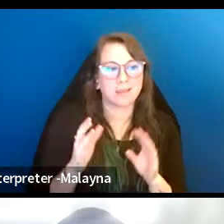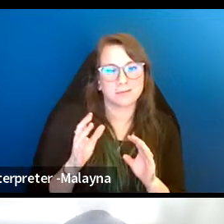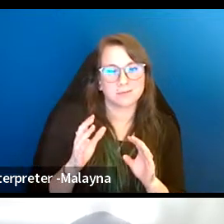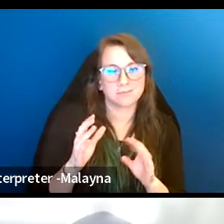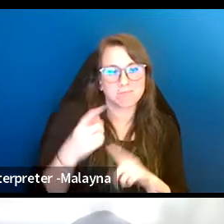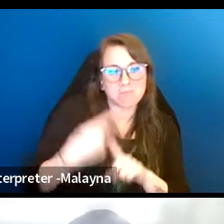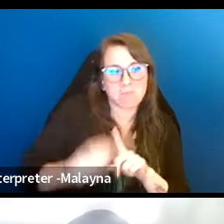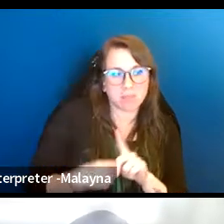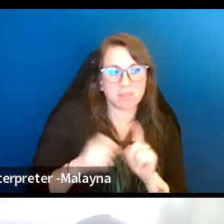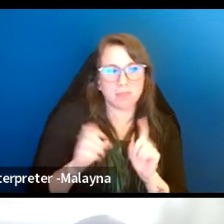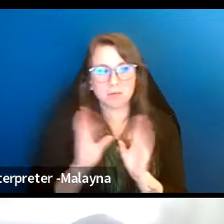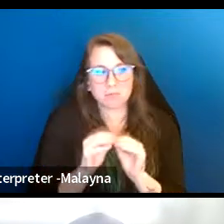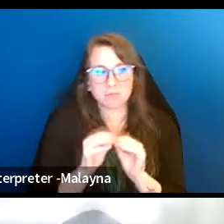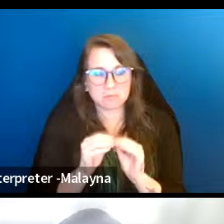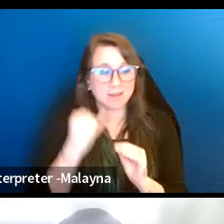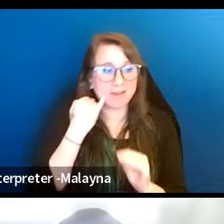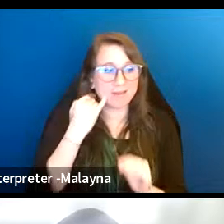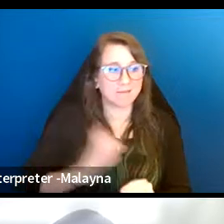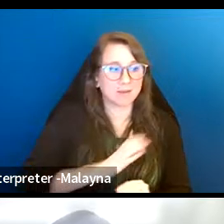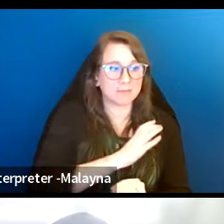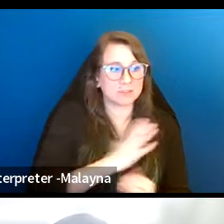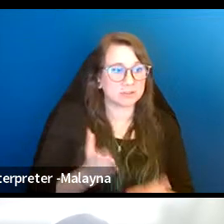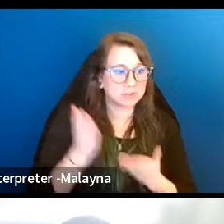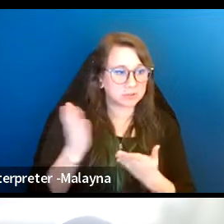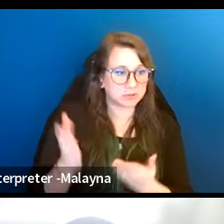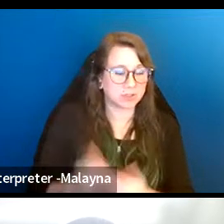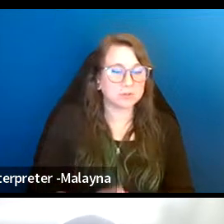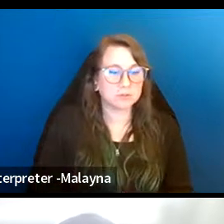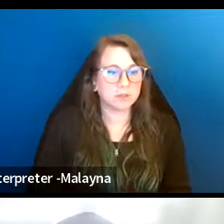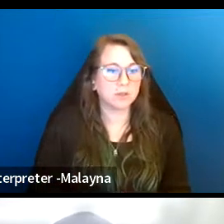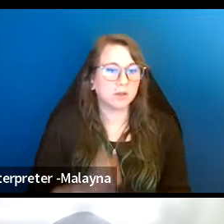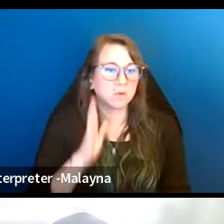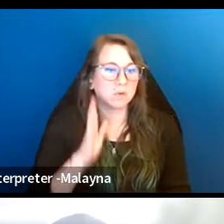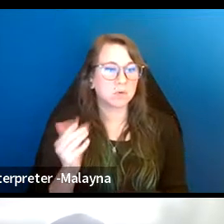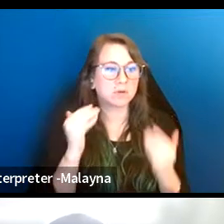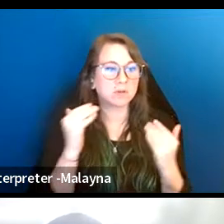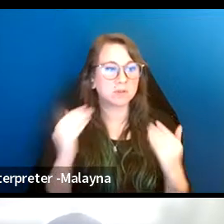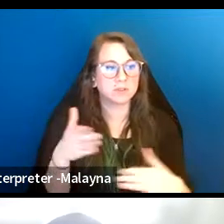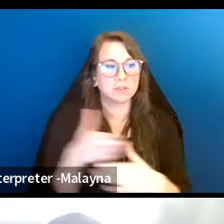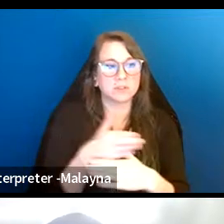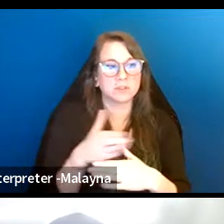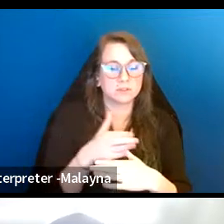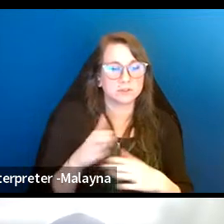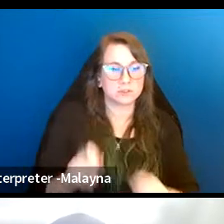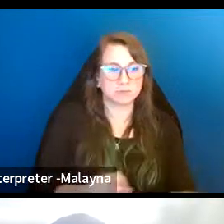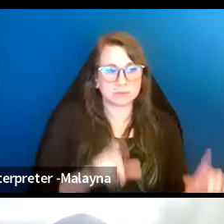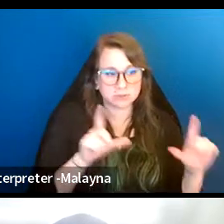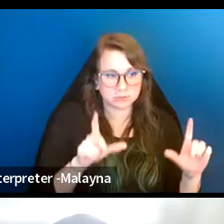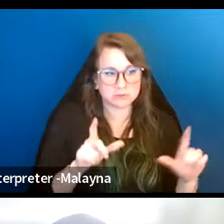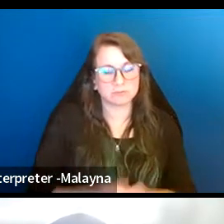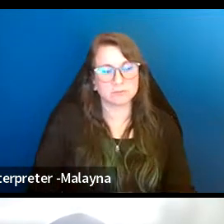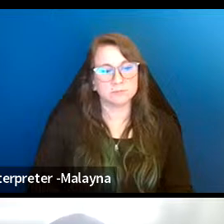commission suggests. So with that, I'll share my screen and